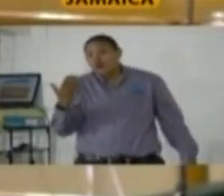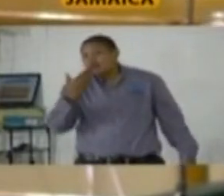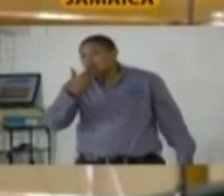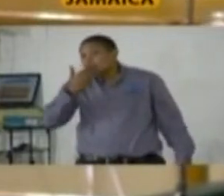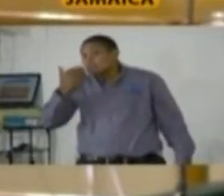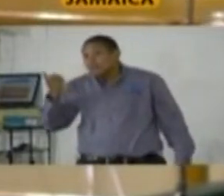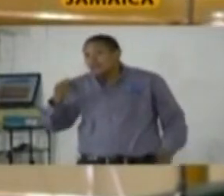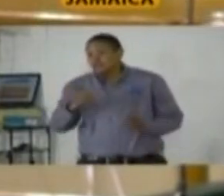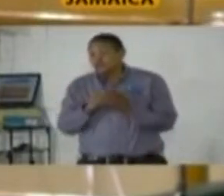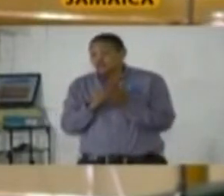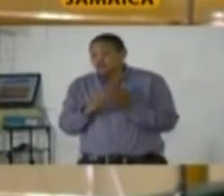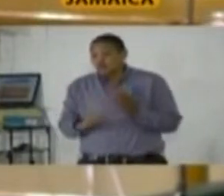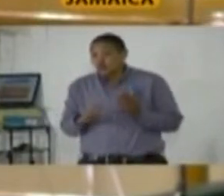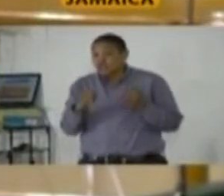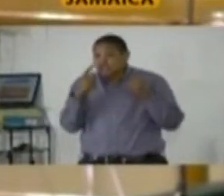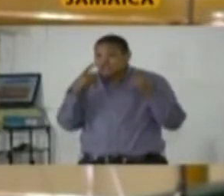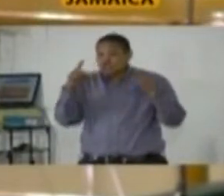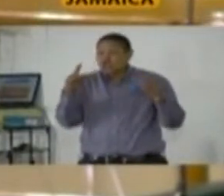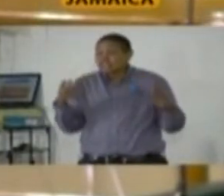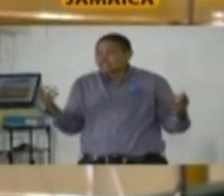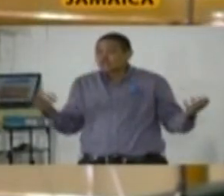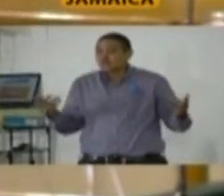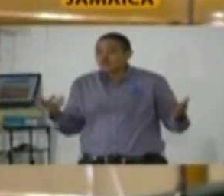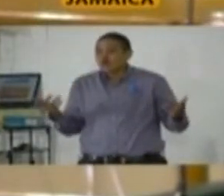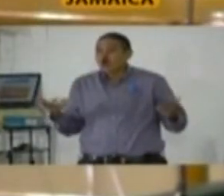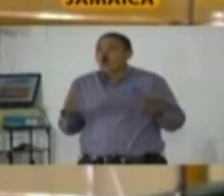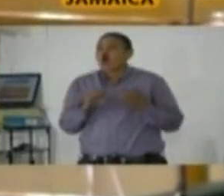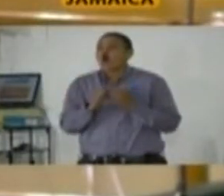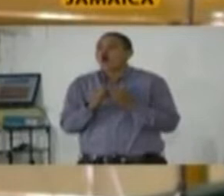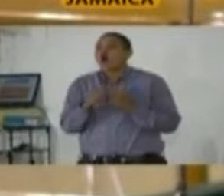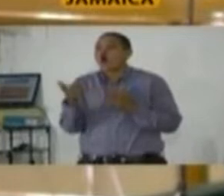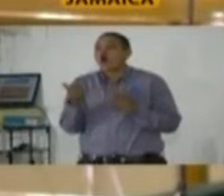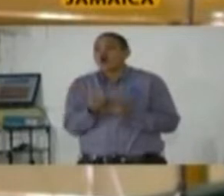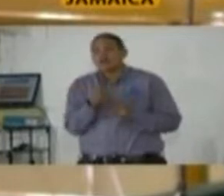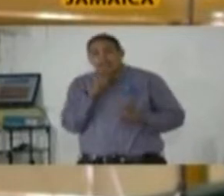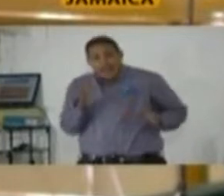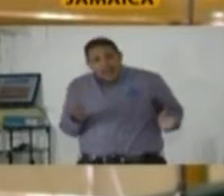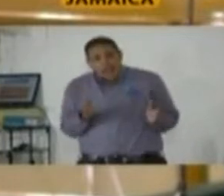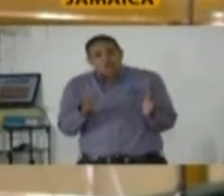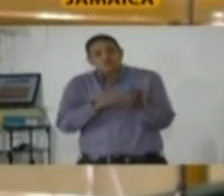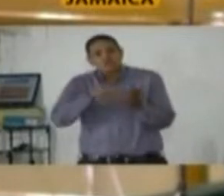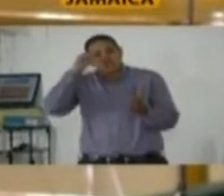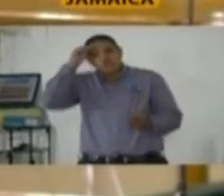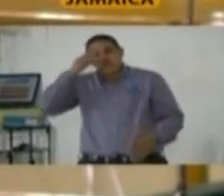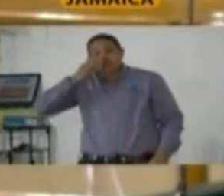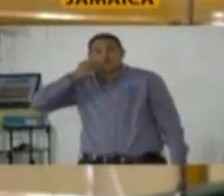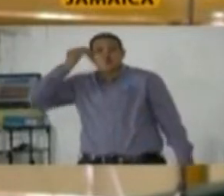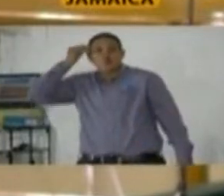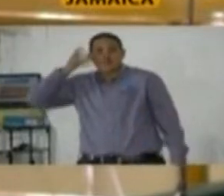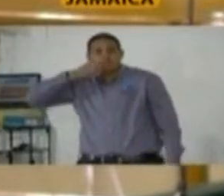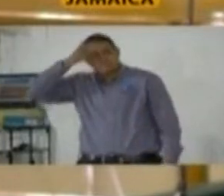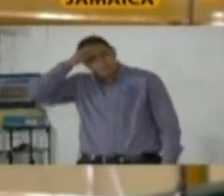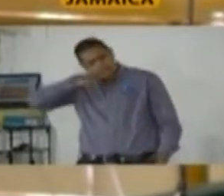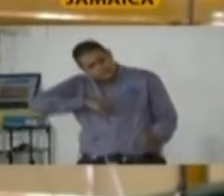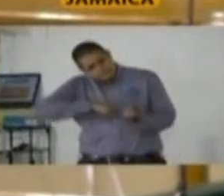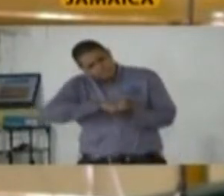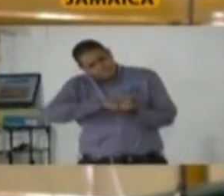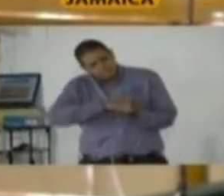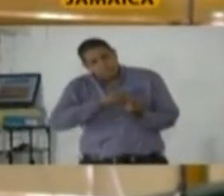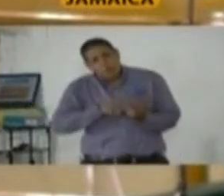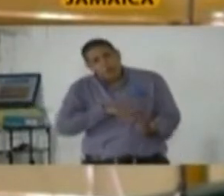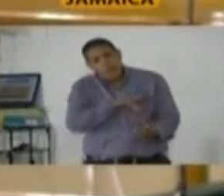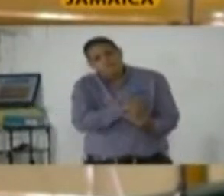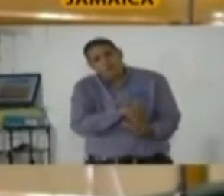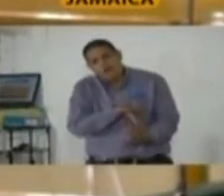of student success is the extent to which families encourage learning at home and involve themselves in their